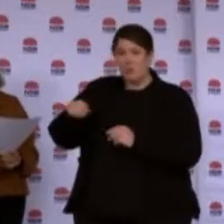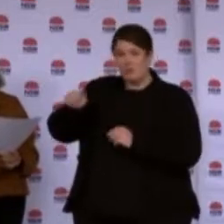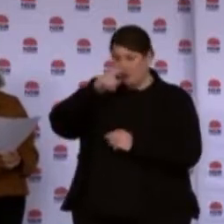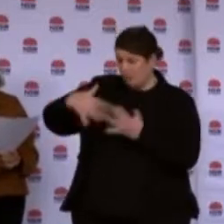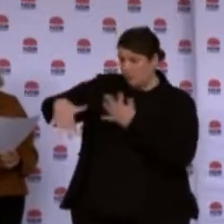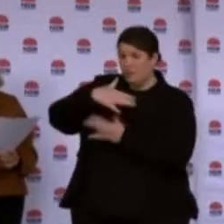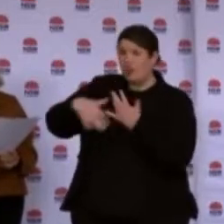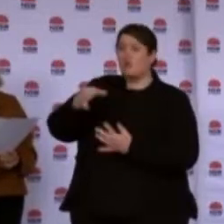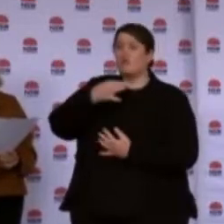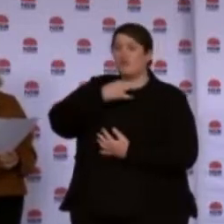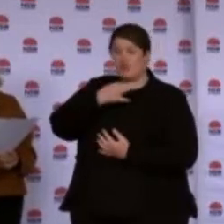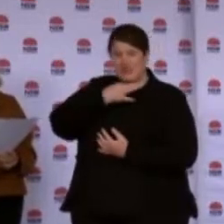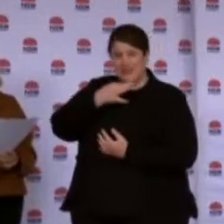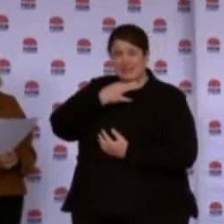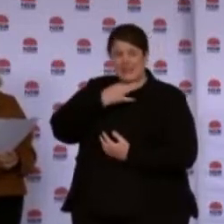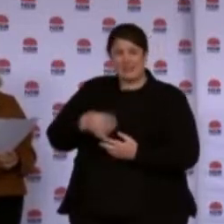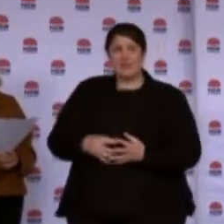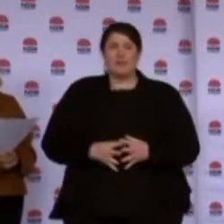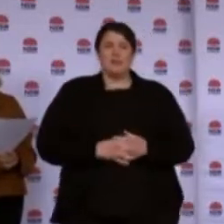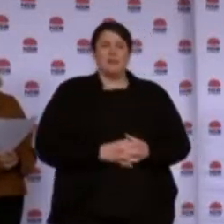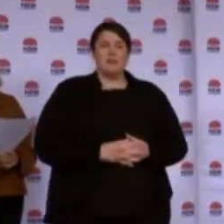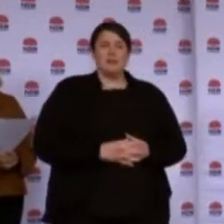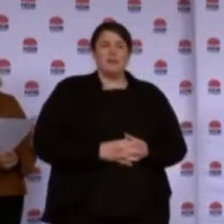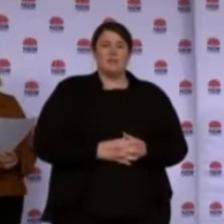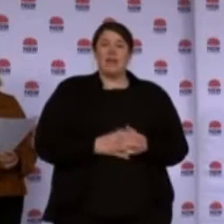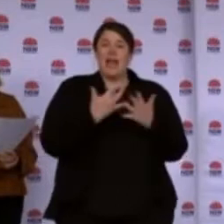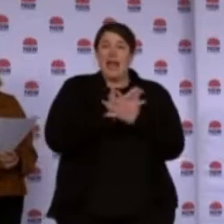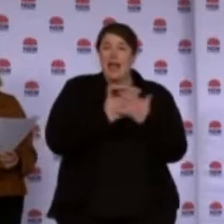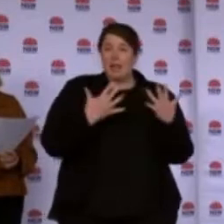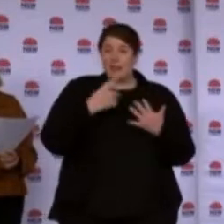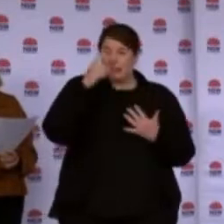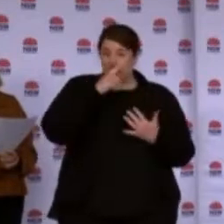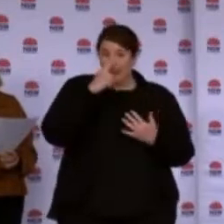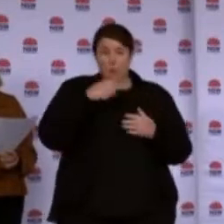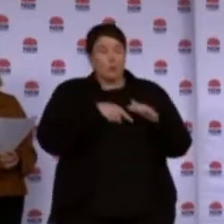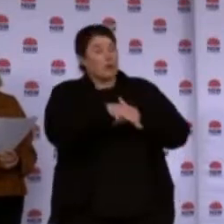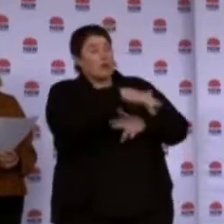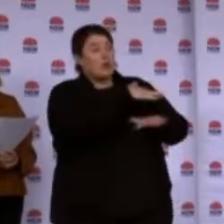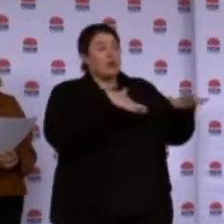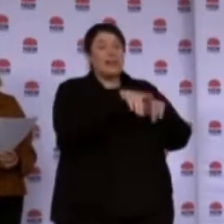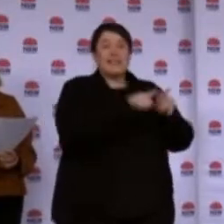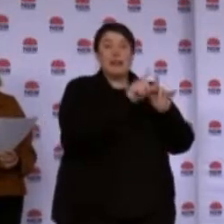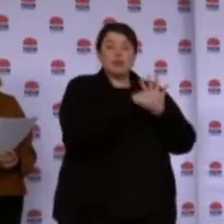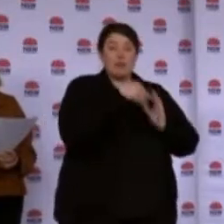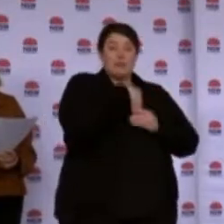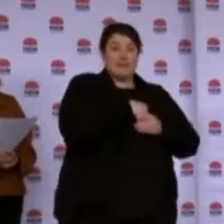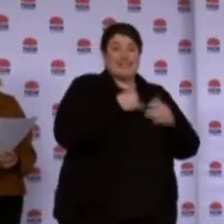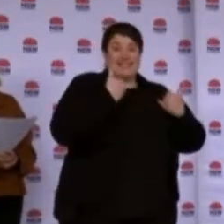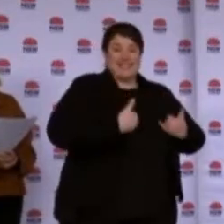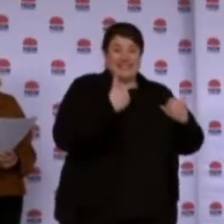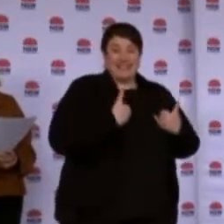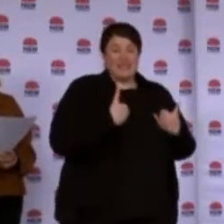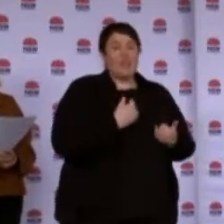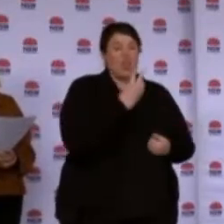risk, and the numbers are telling in that regard. In terms of the number of people that were exposed in the community whilst they were infectious, there are at